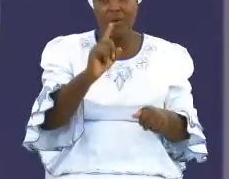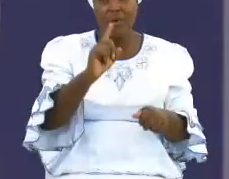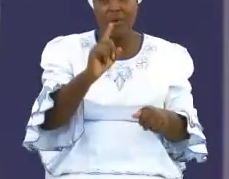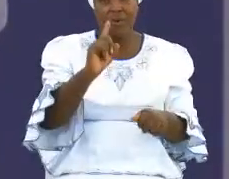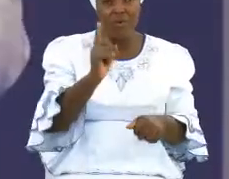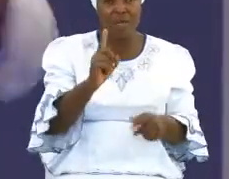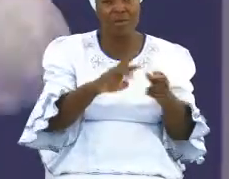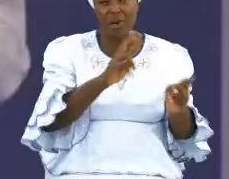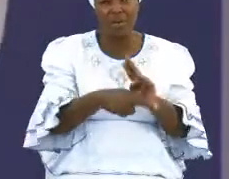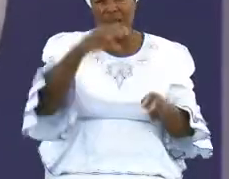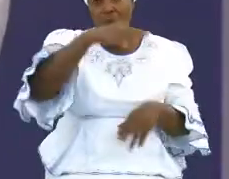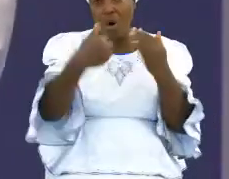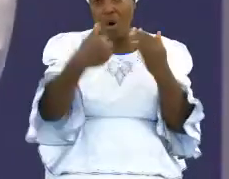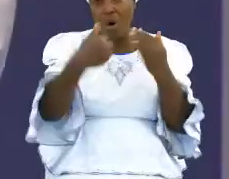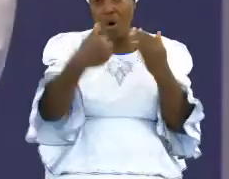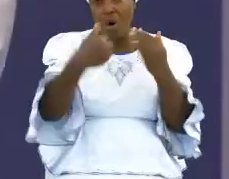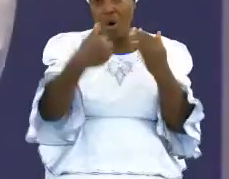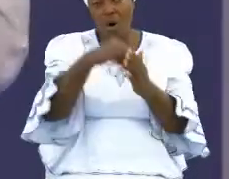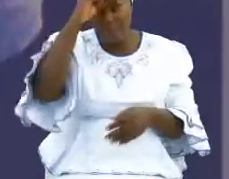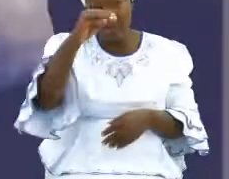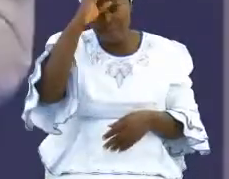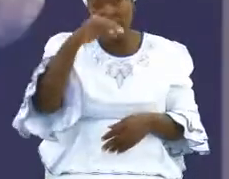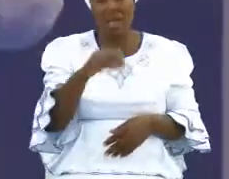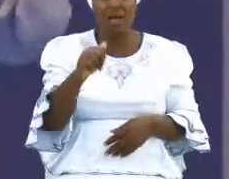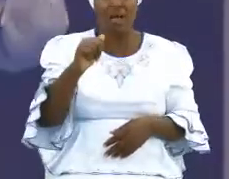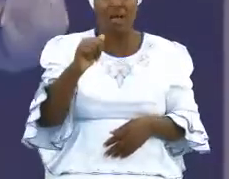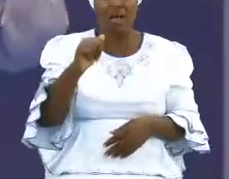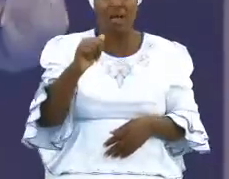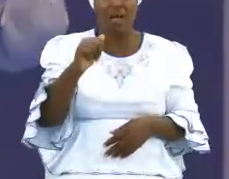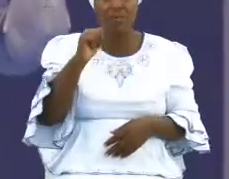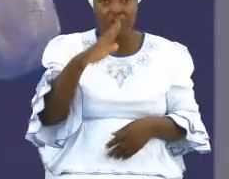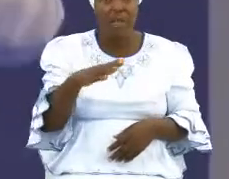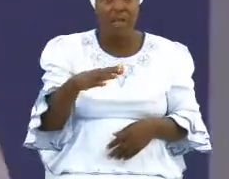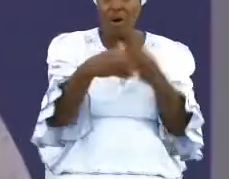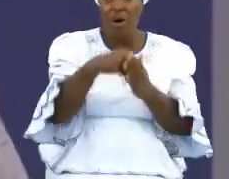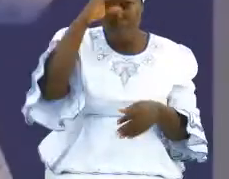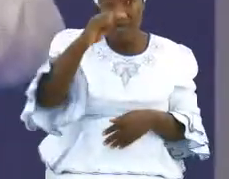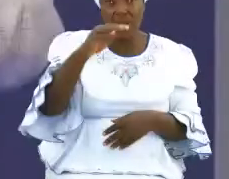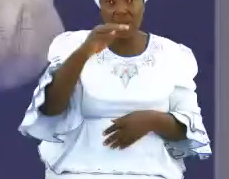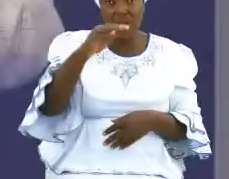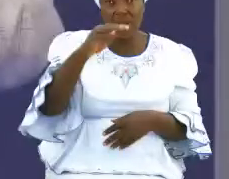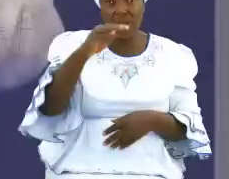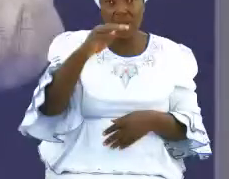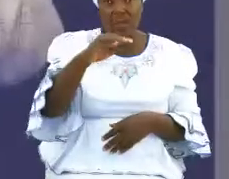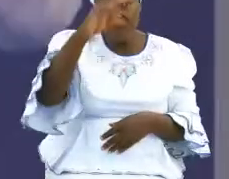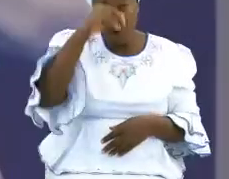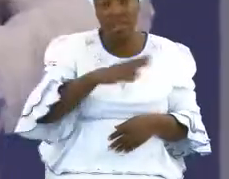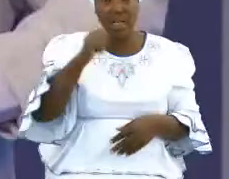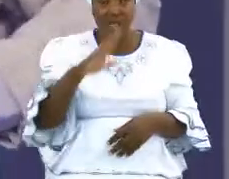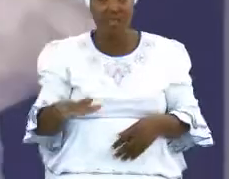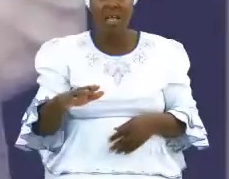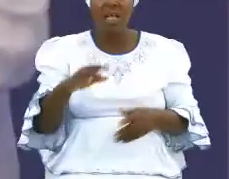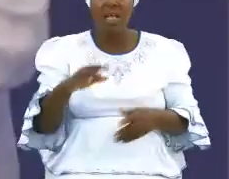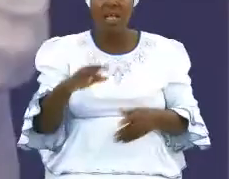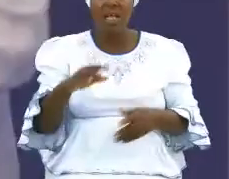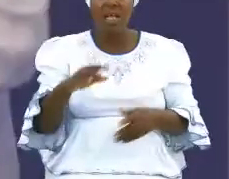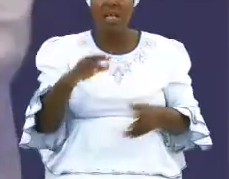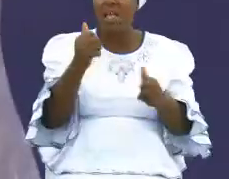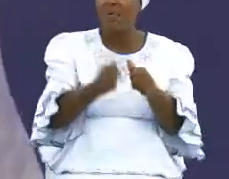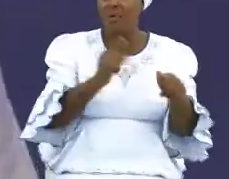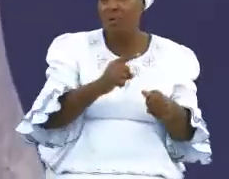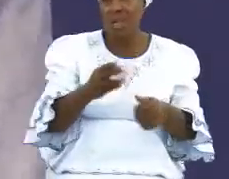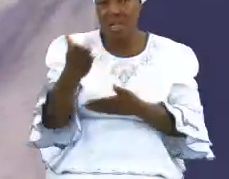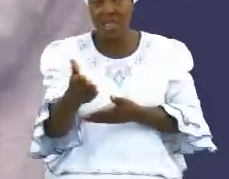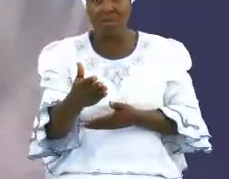old, all men, men and women, all men everywhere, here and over there, anywhere